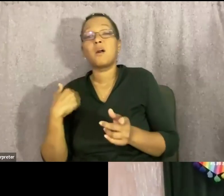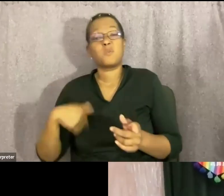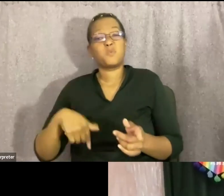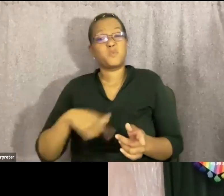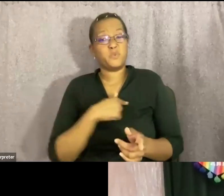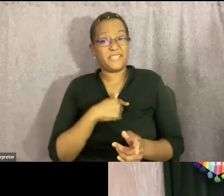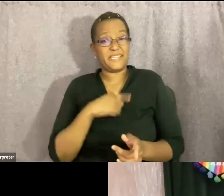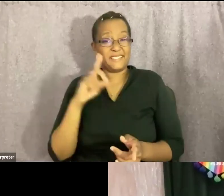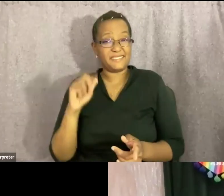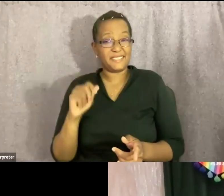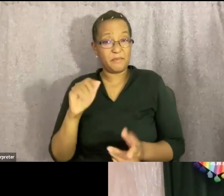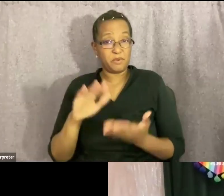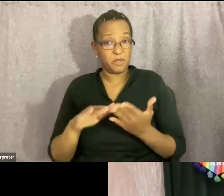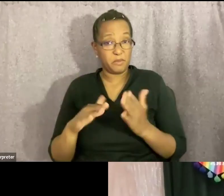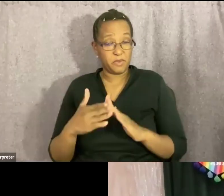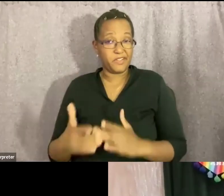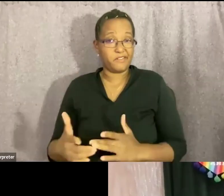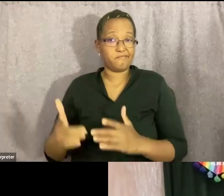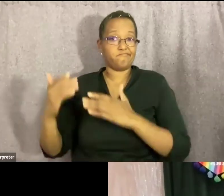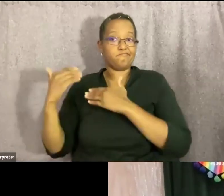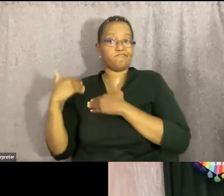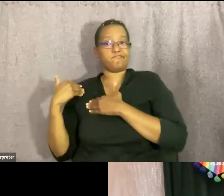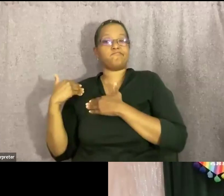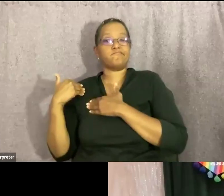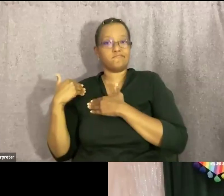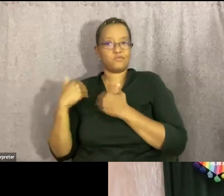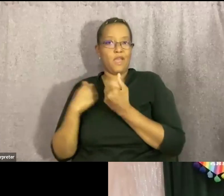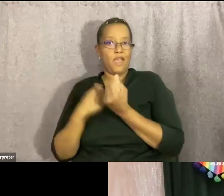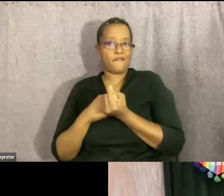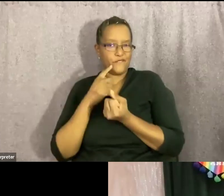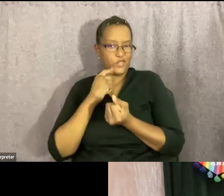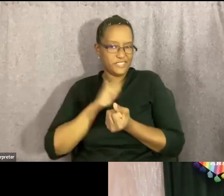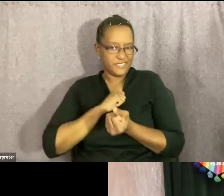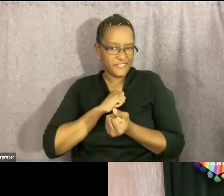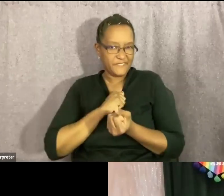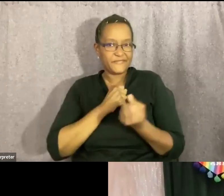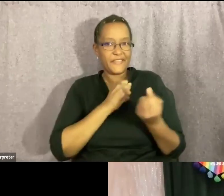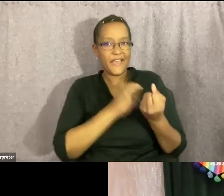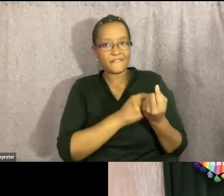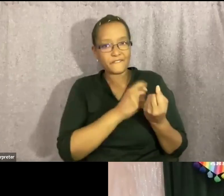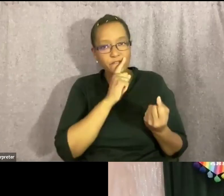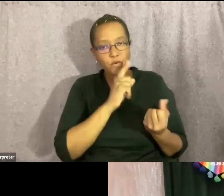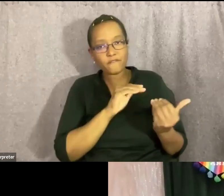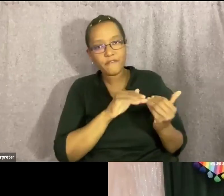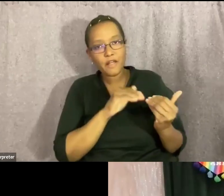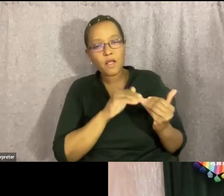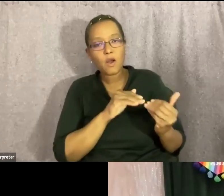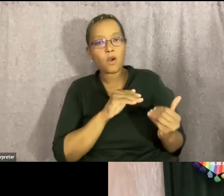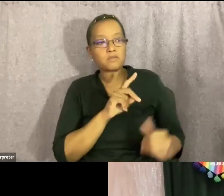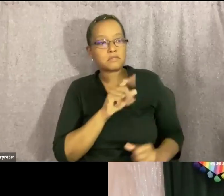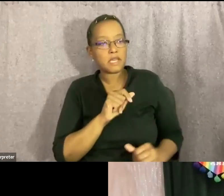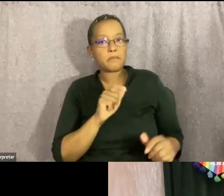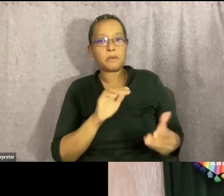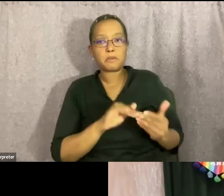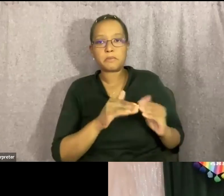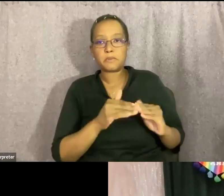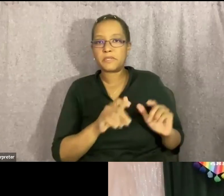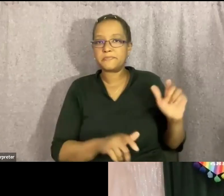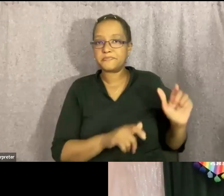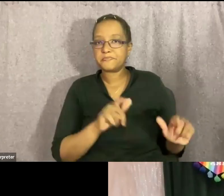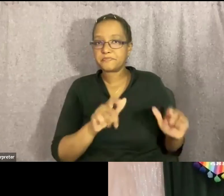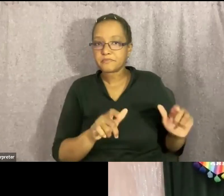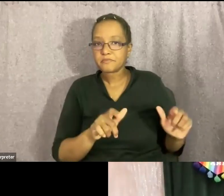a pin. I know. It's just like a pin that says intersectionality. And I'm just like, who, why? I